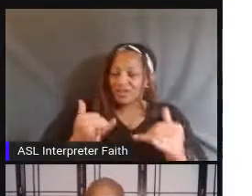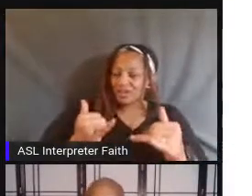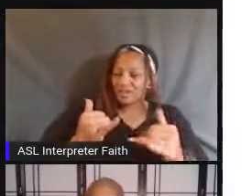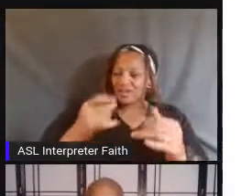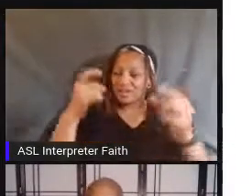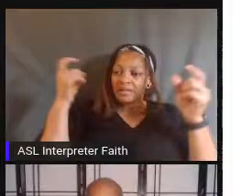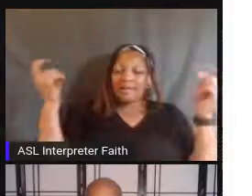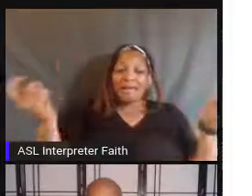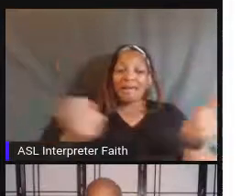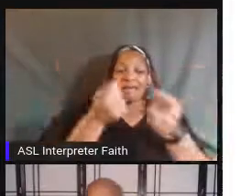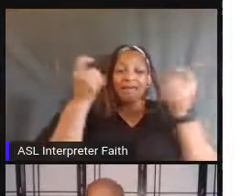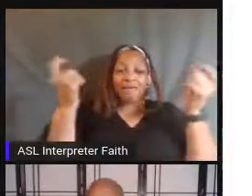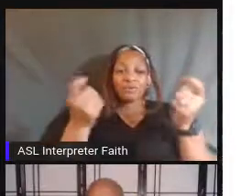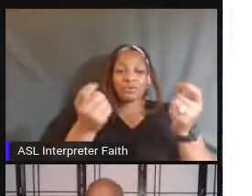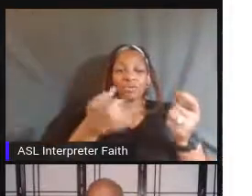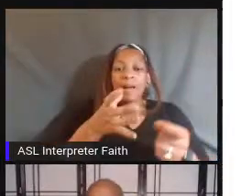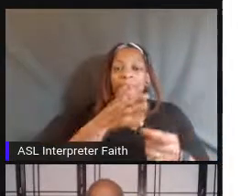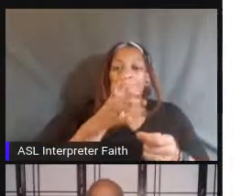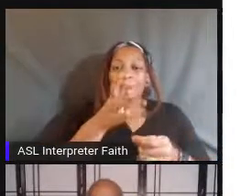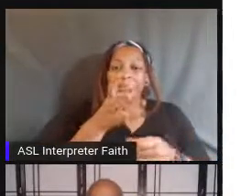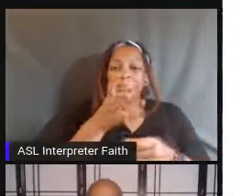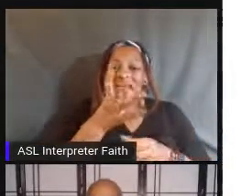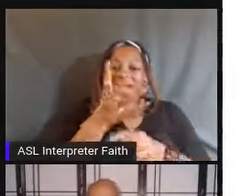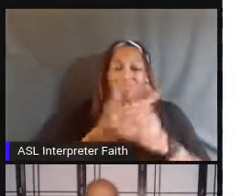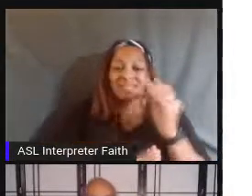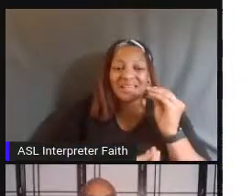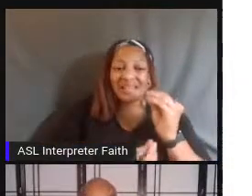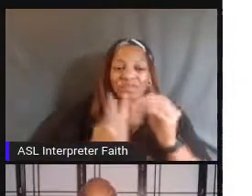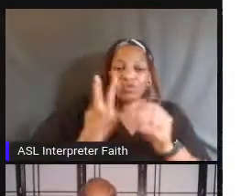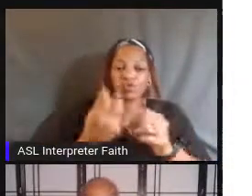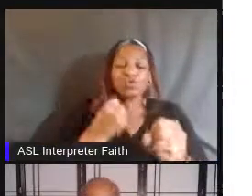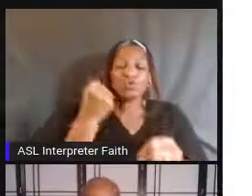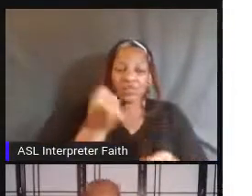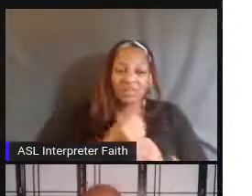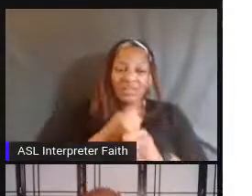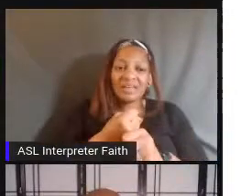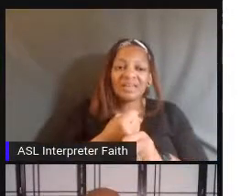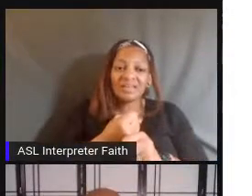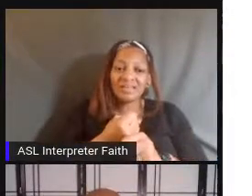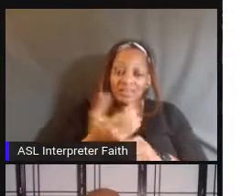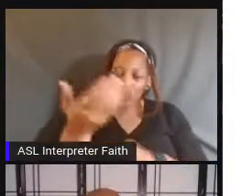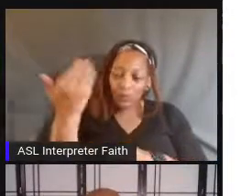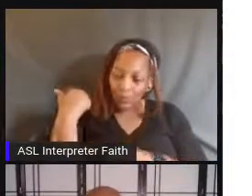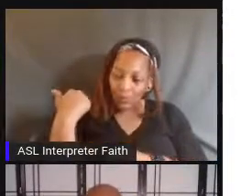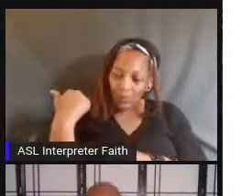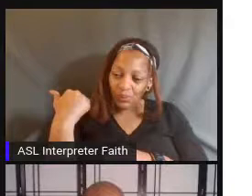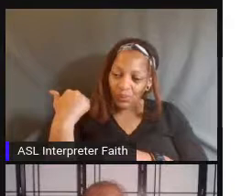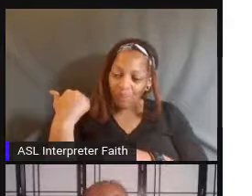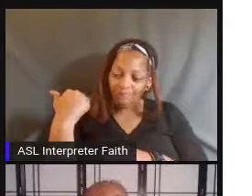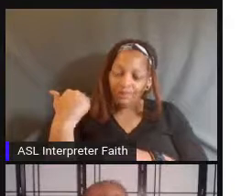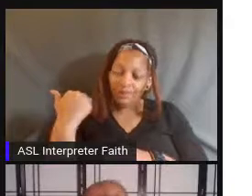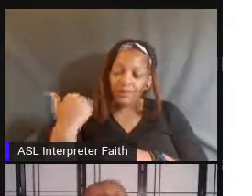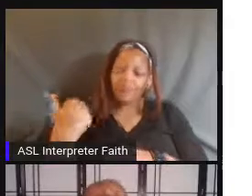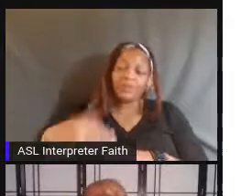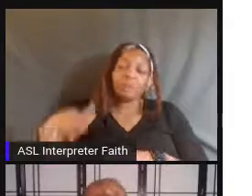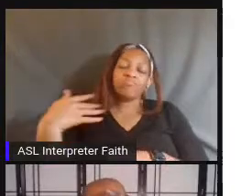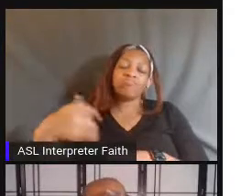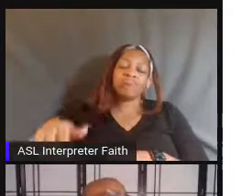my mother's death 2 years ago, even saying that, enjoy the ride, woo.